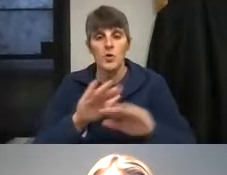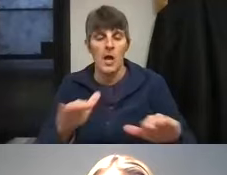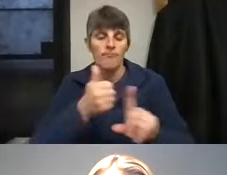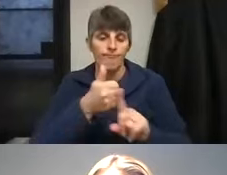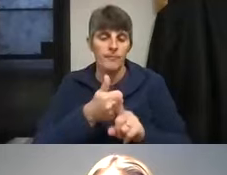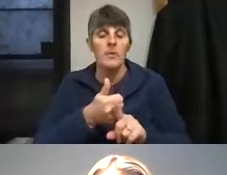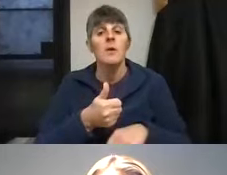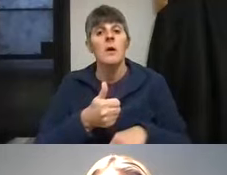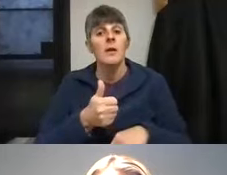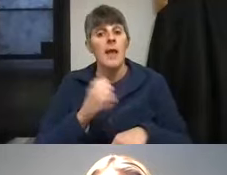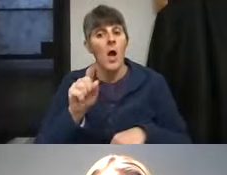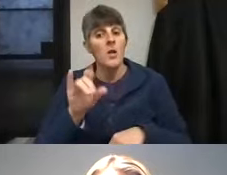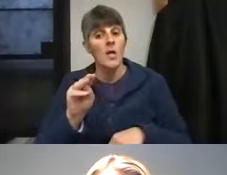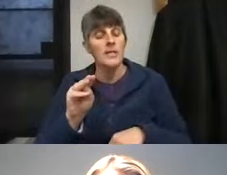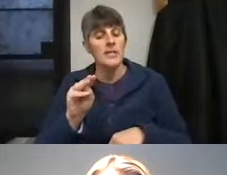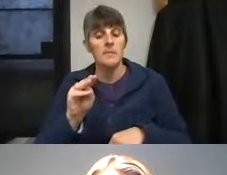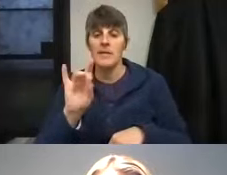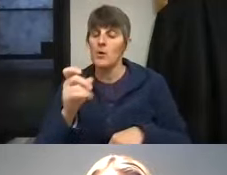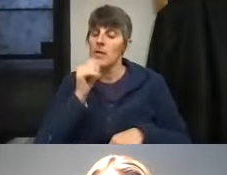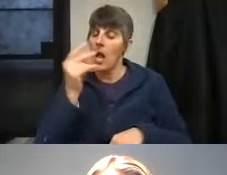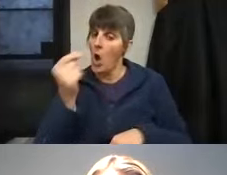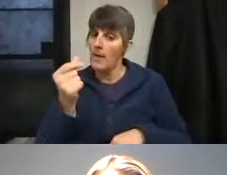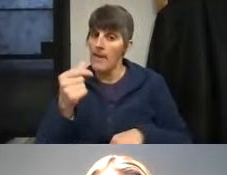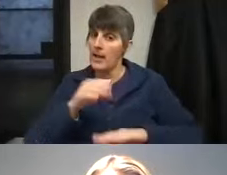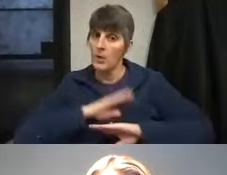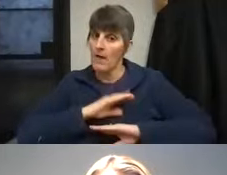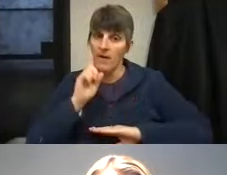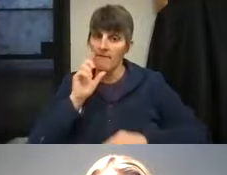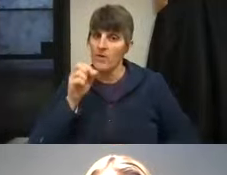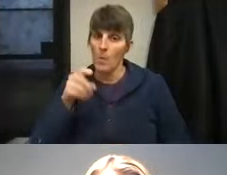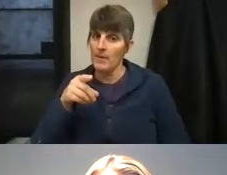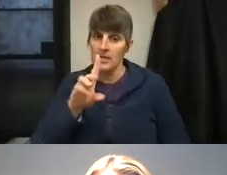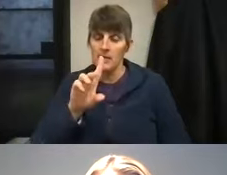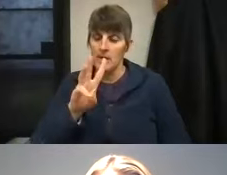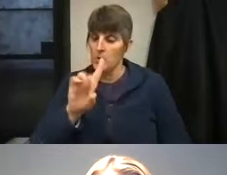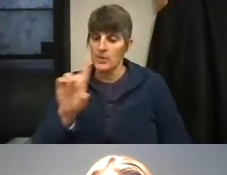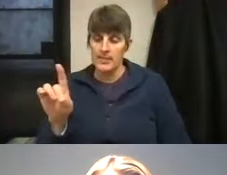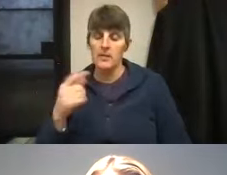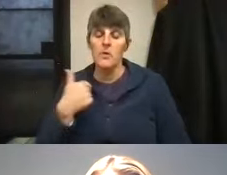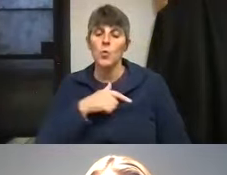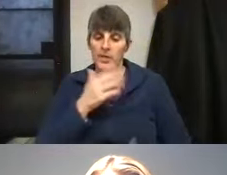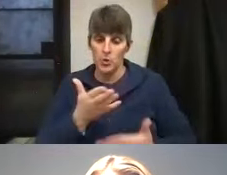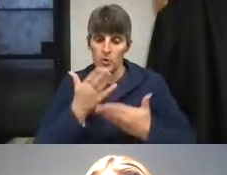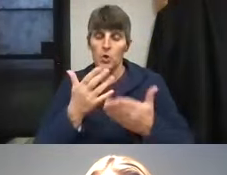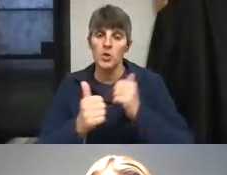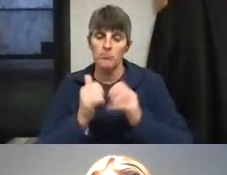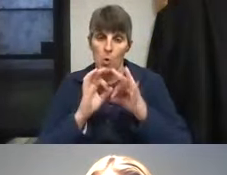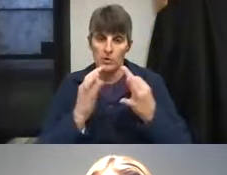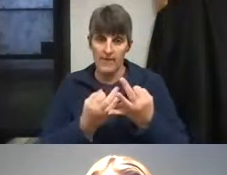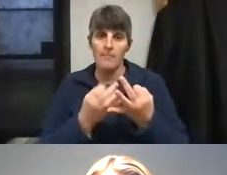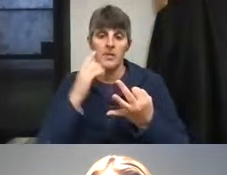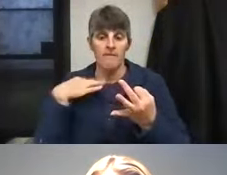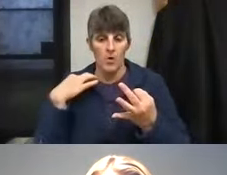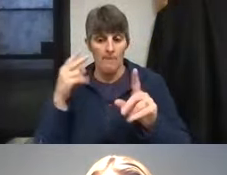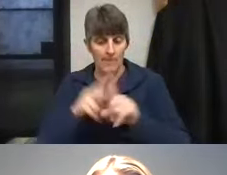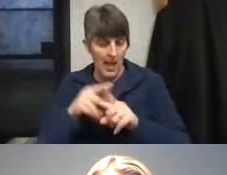Now, an autism diagnosis does not automatically qualify you for OPWDD. We do encourage most families to